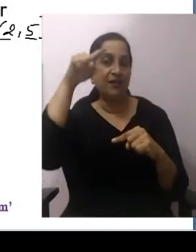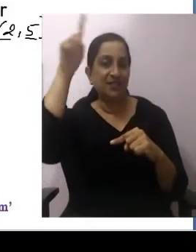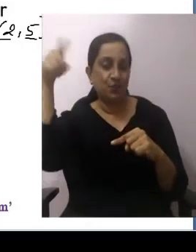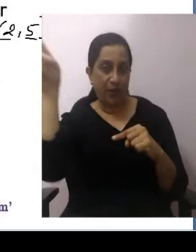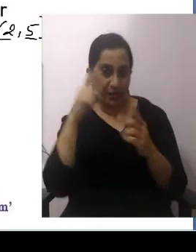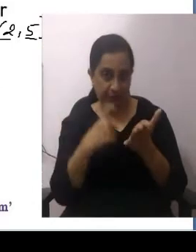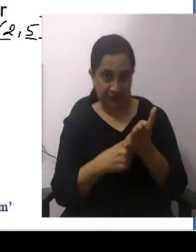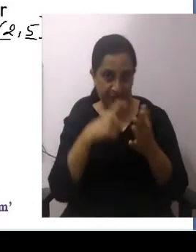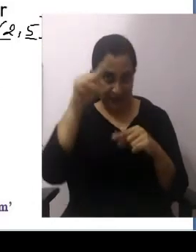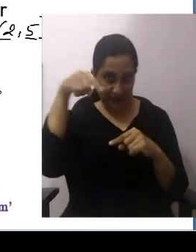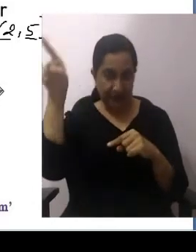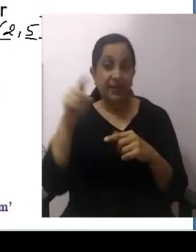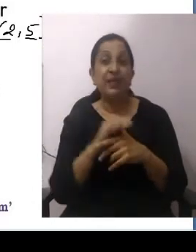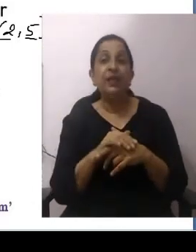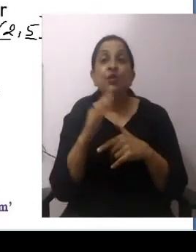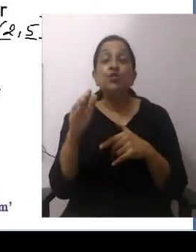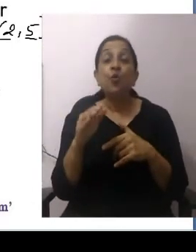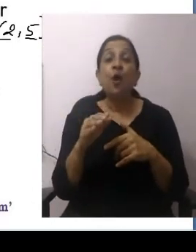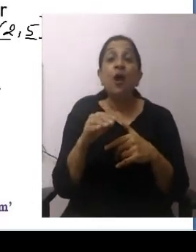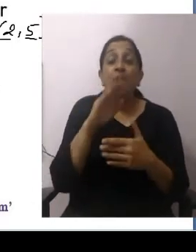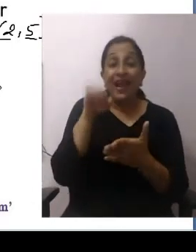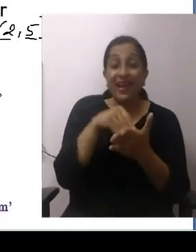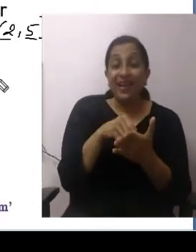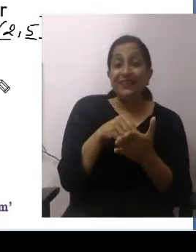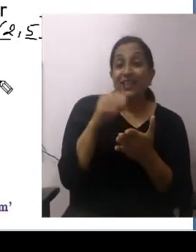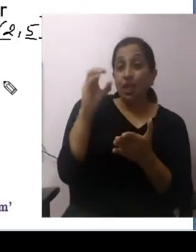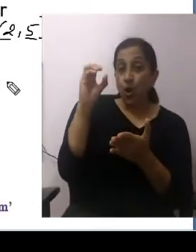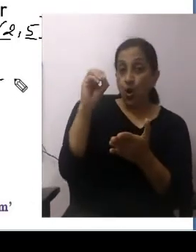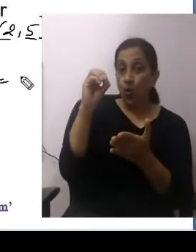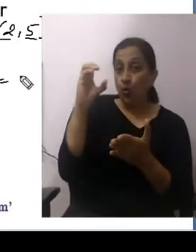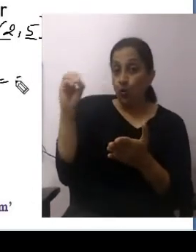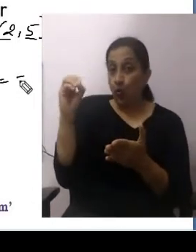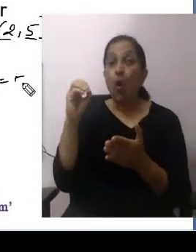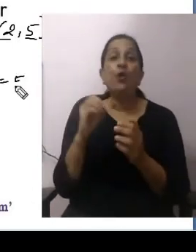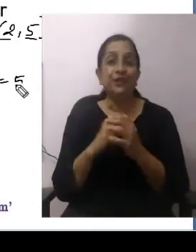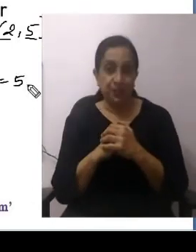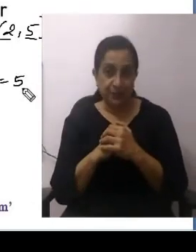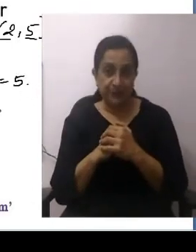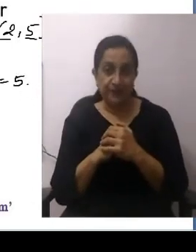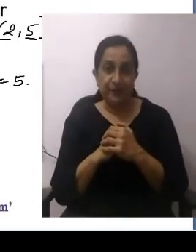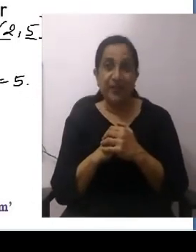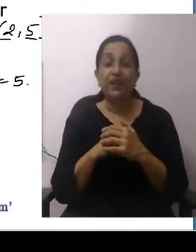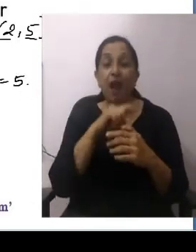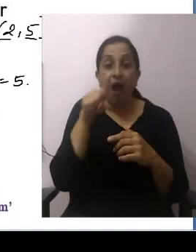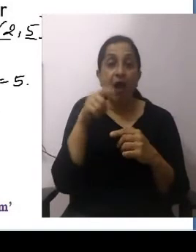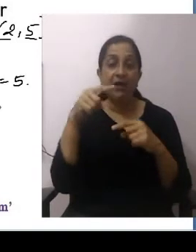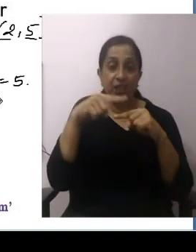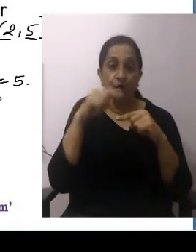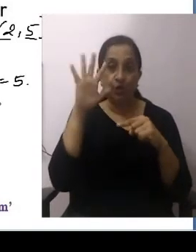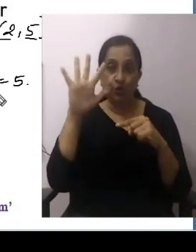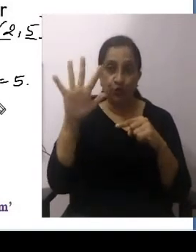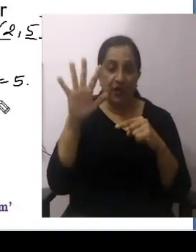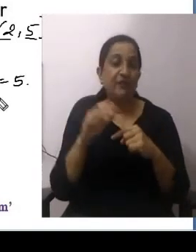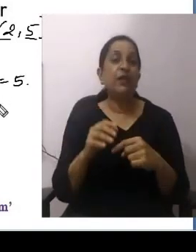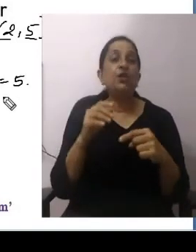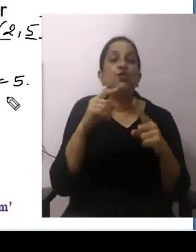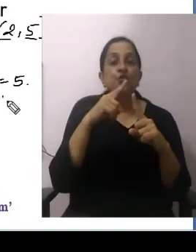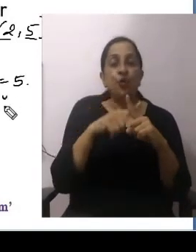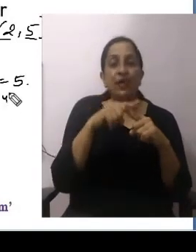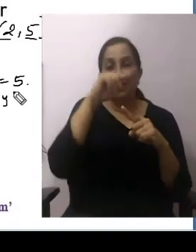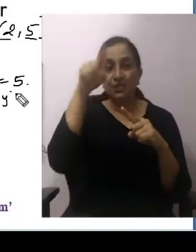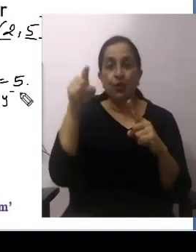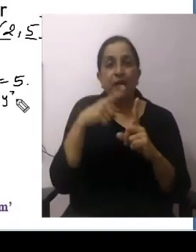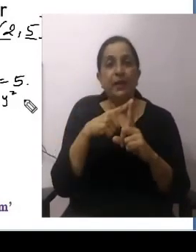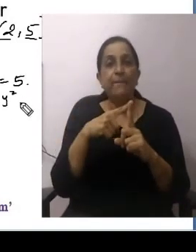at the origin, which let us say radius is equal to 5. Then it will become x squared plus